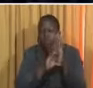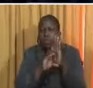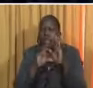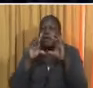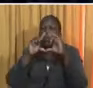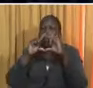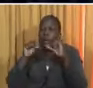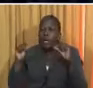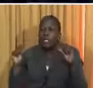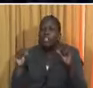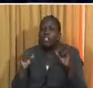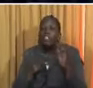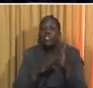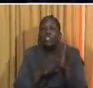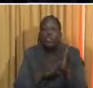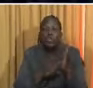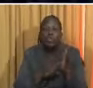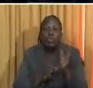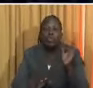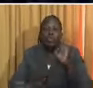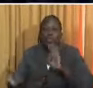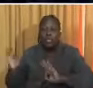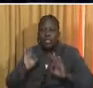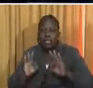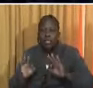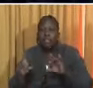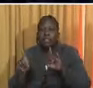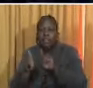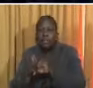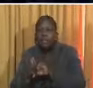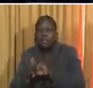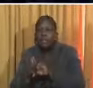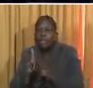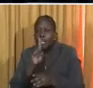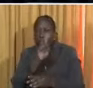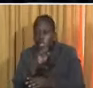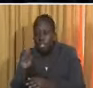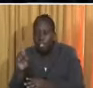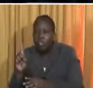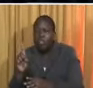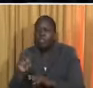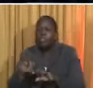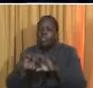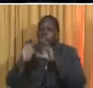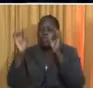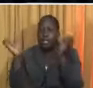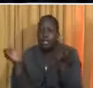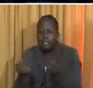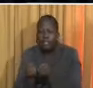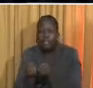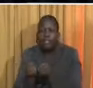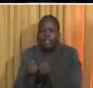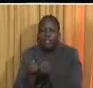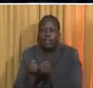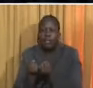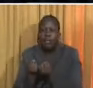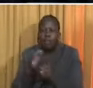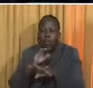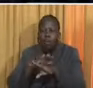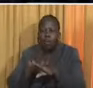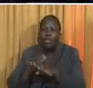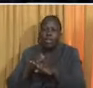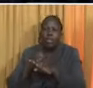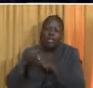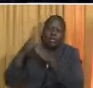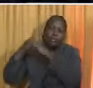the uniqueness and specificity of each society, even if lessons or experiences can